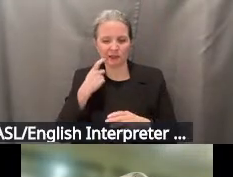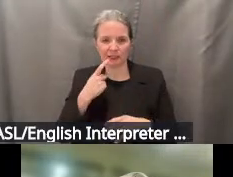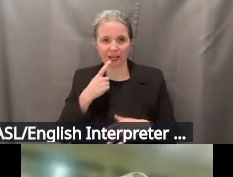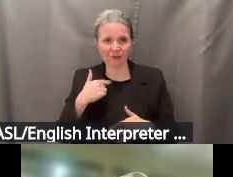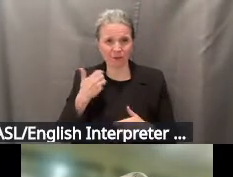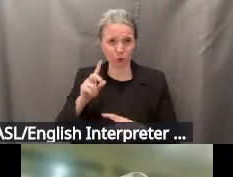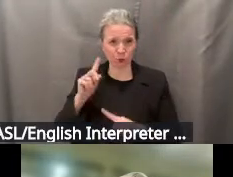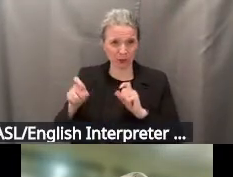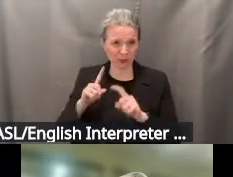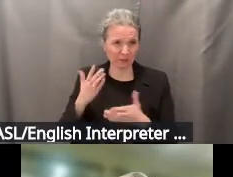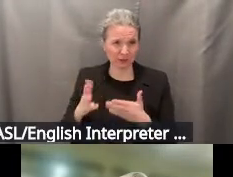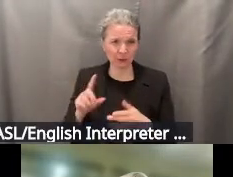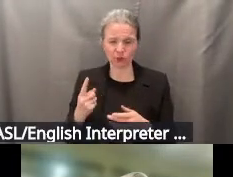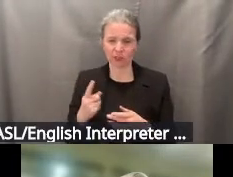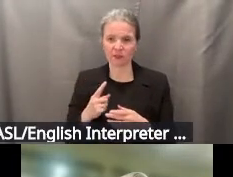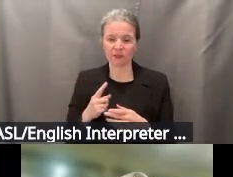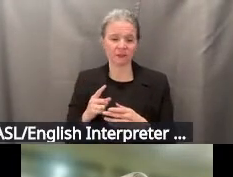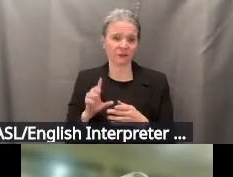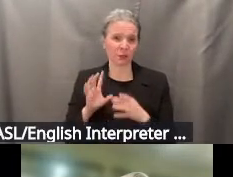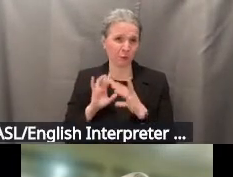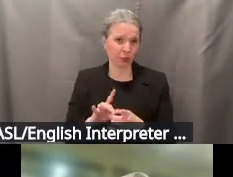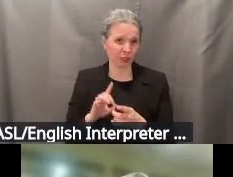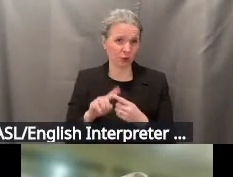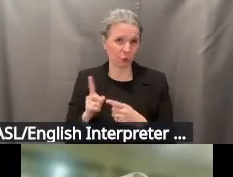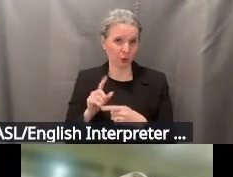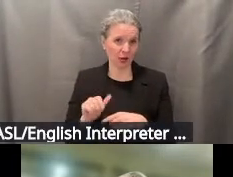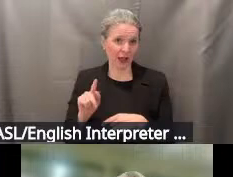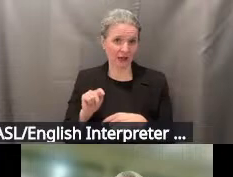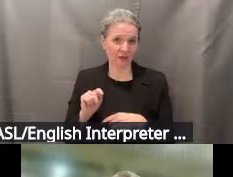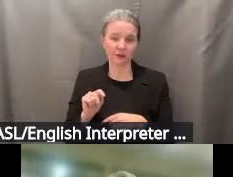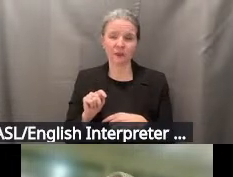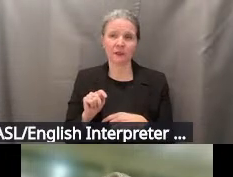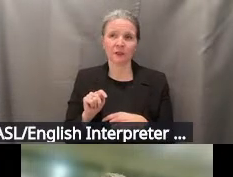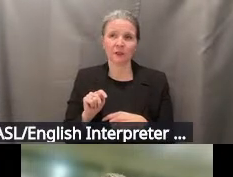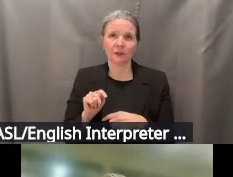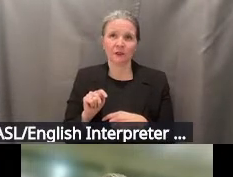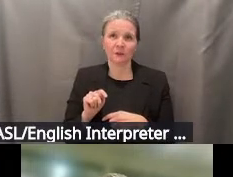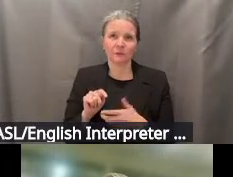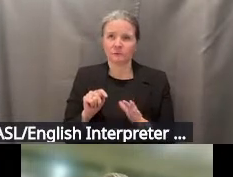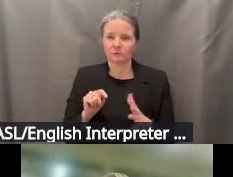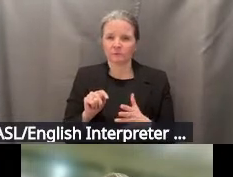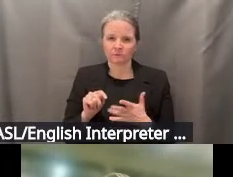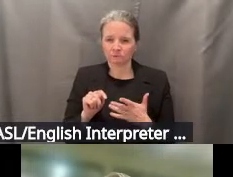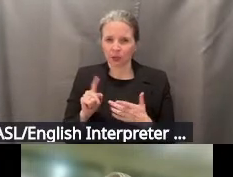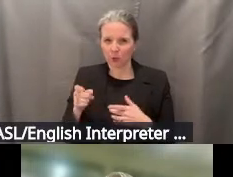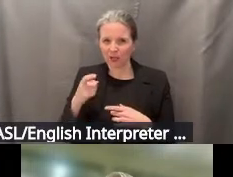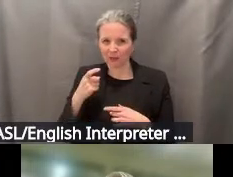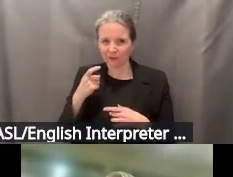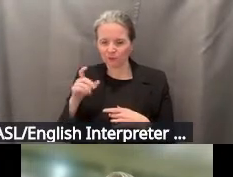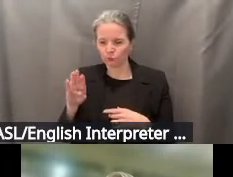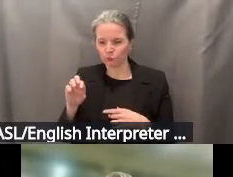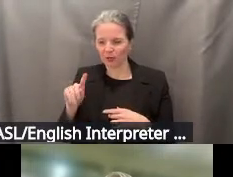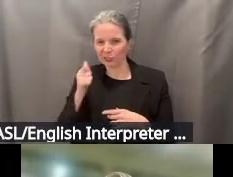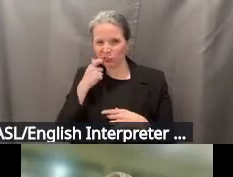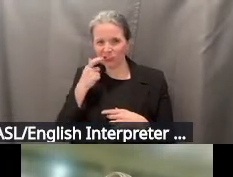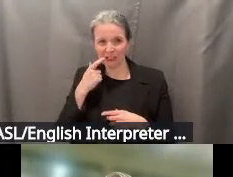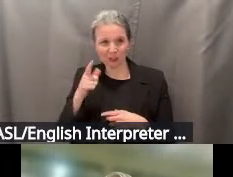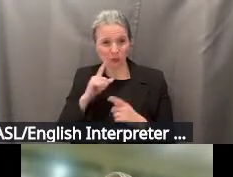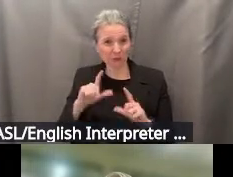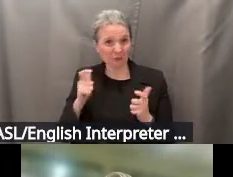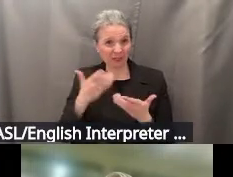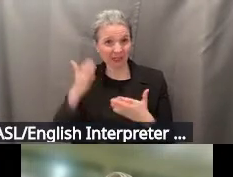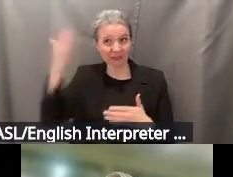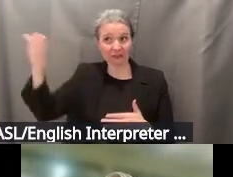I think, that are maybe just pertinent to like where we are that kind of mirrors what Brenda just said, which is there's some really big things